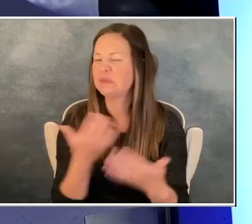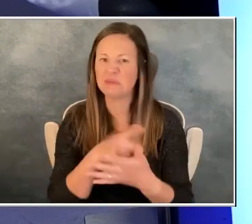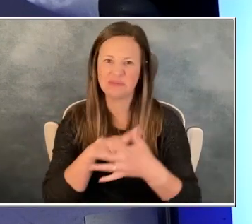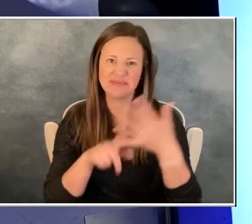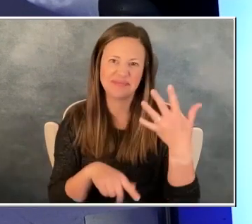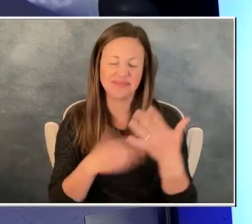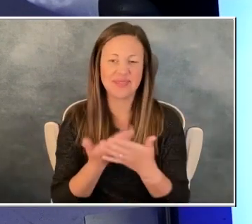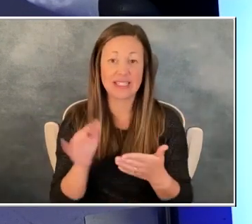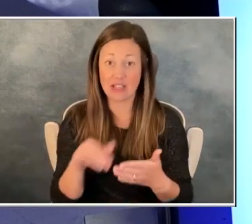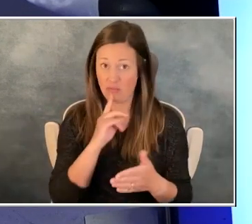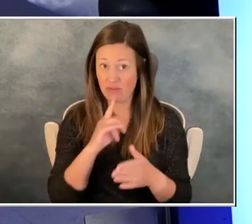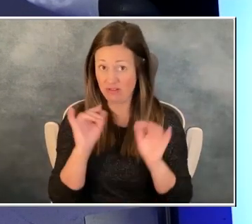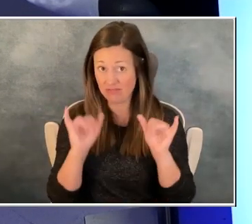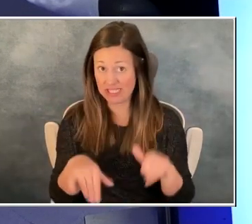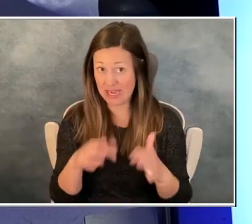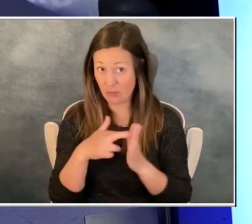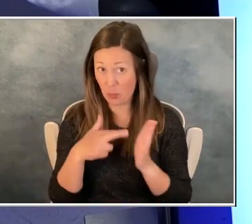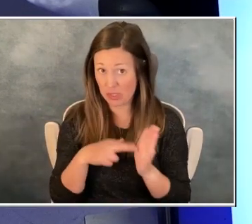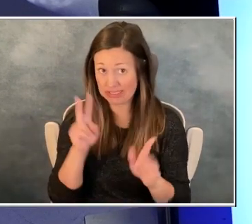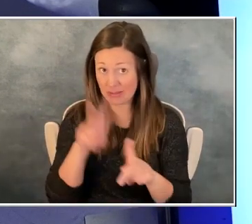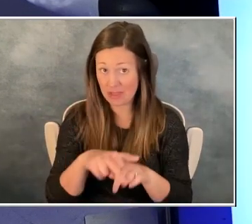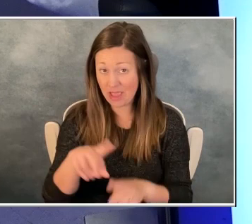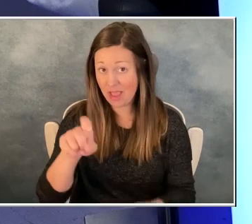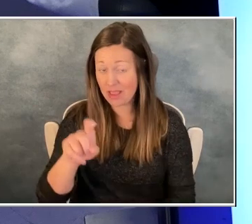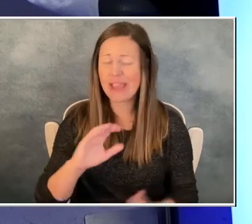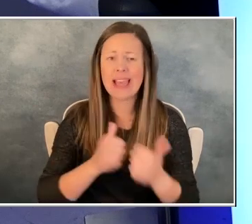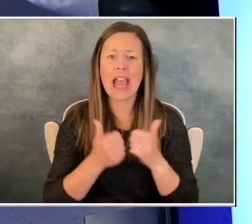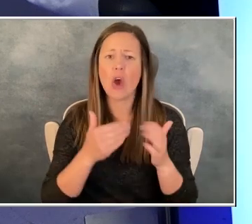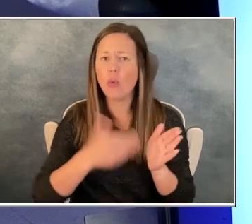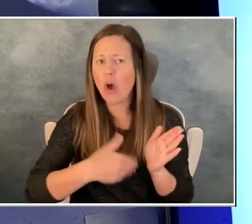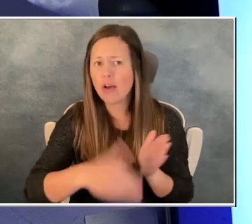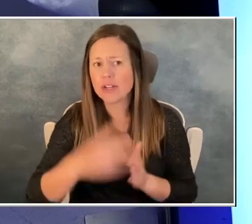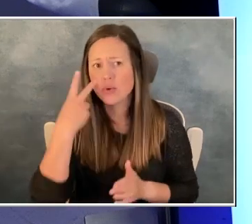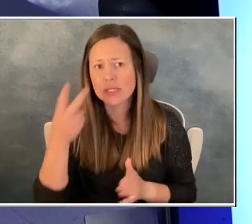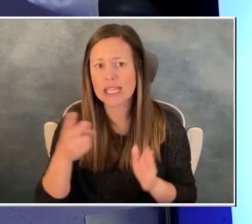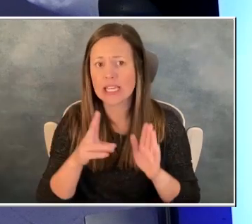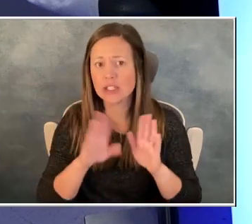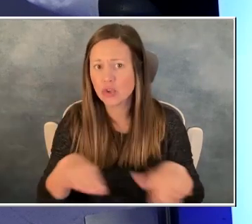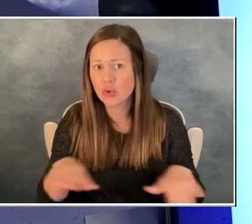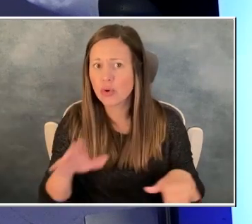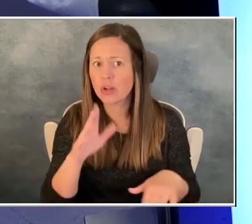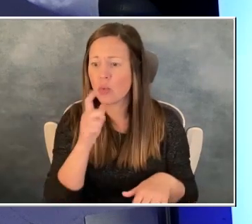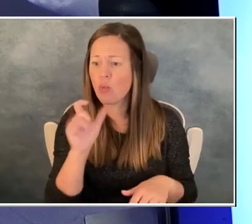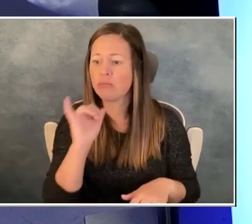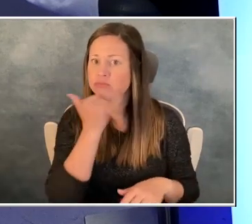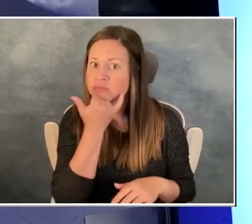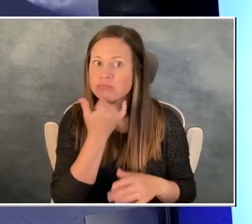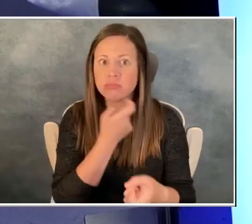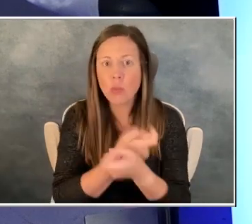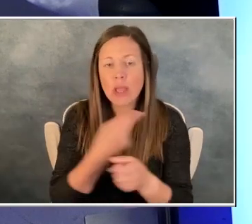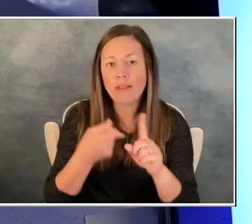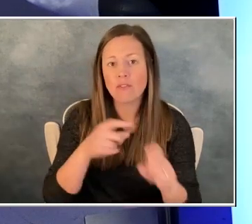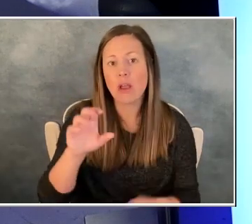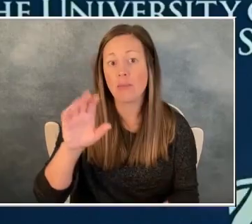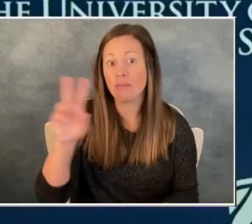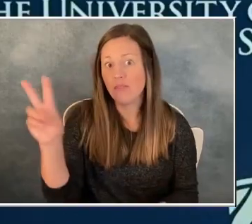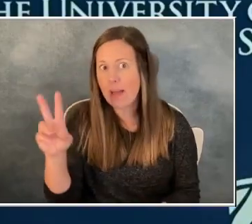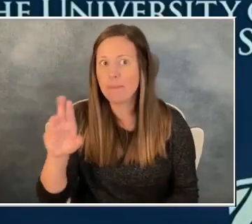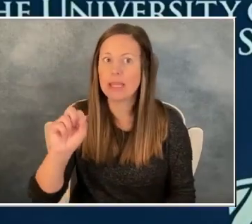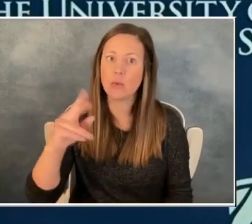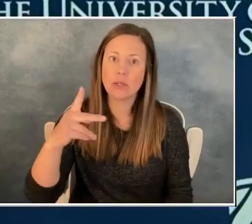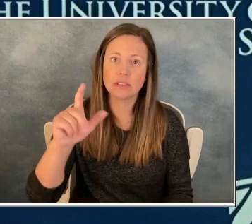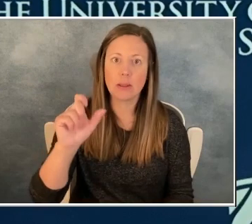apply to supplements, and how often are you seeing children who've had accidental poisonings from a supplement? Well, absolutely.